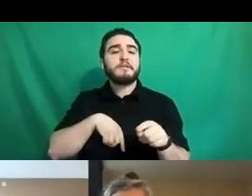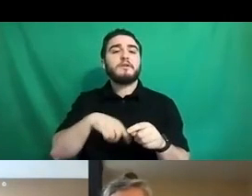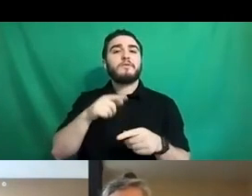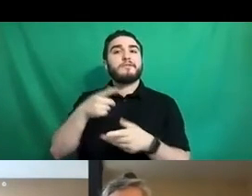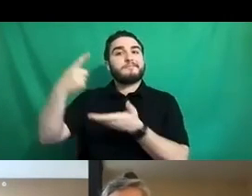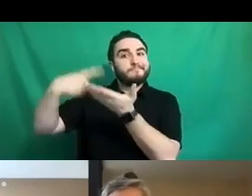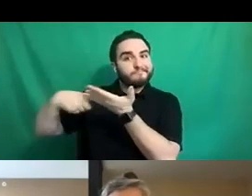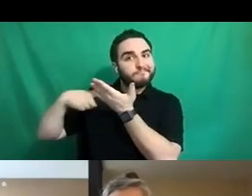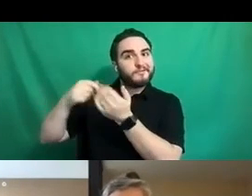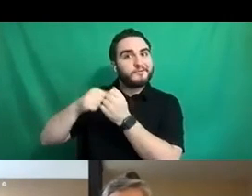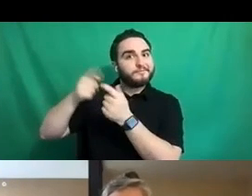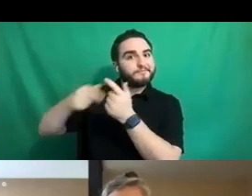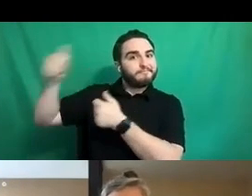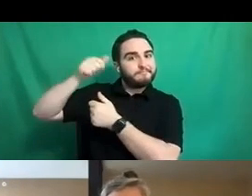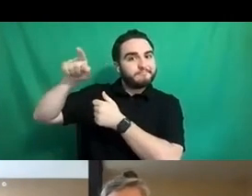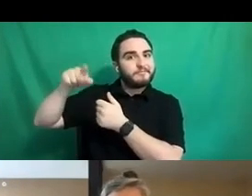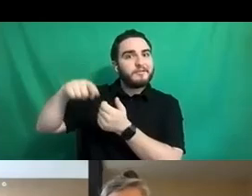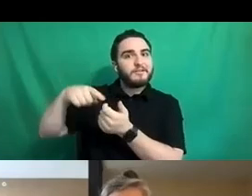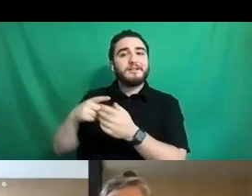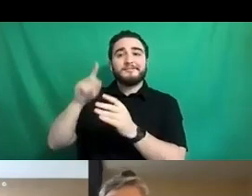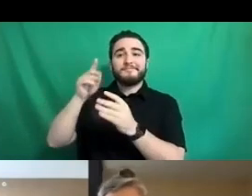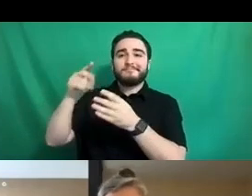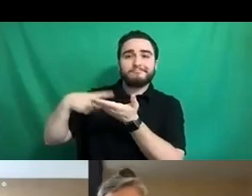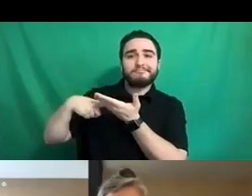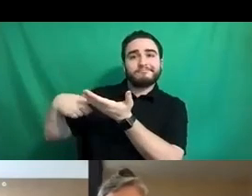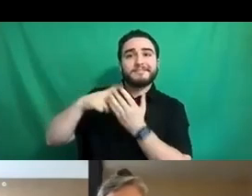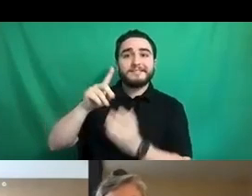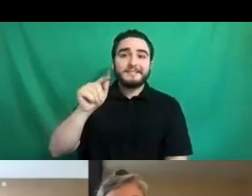to input some data and get them information right